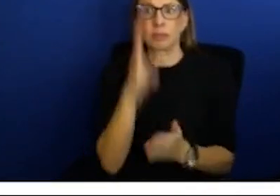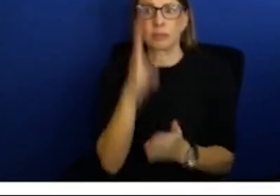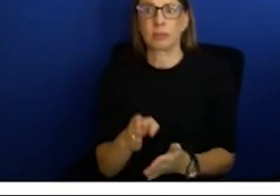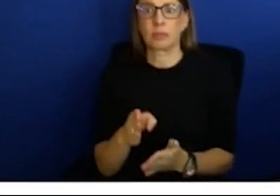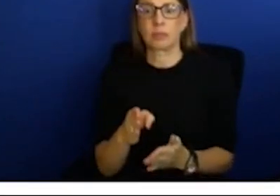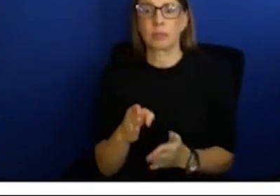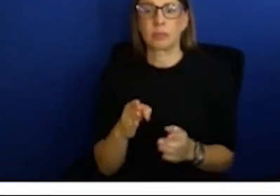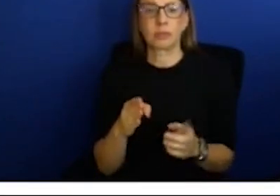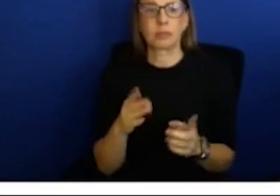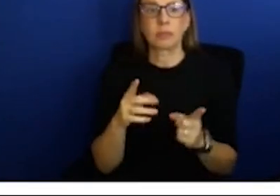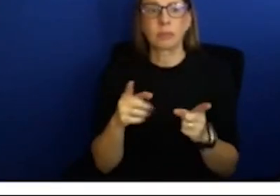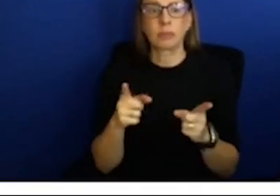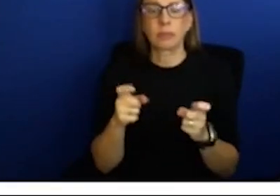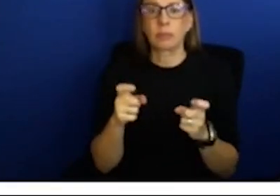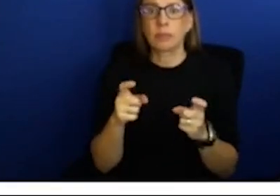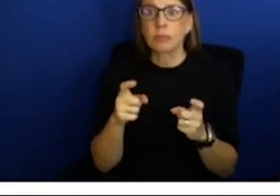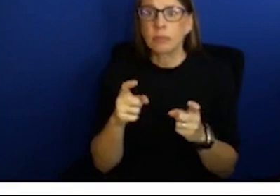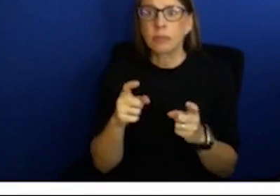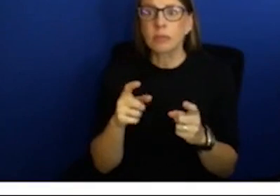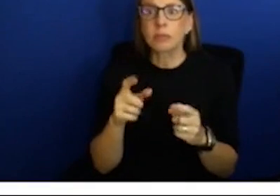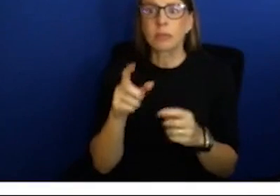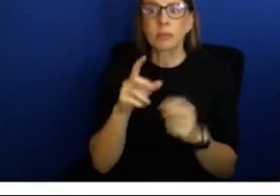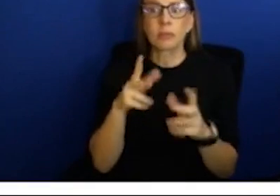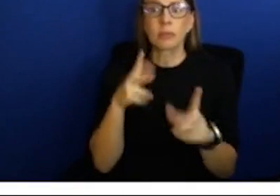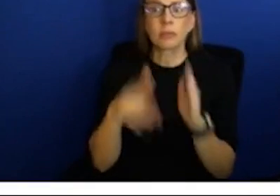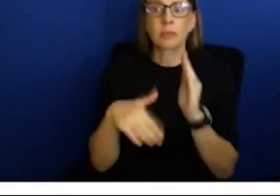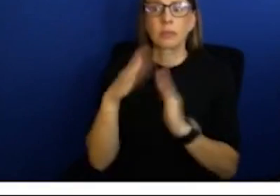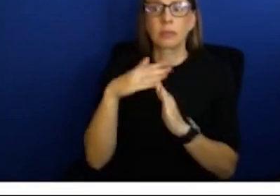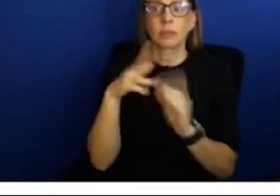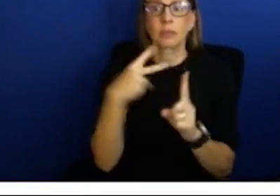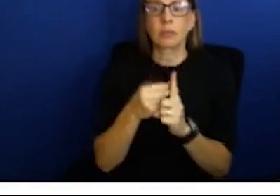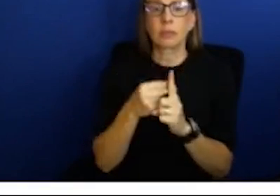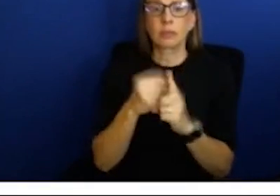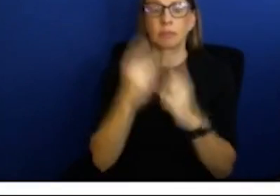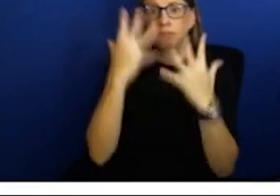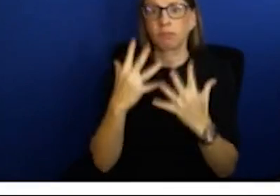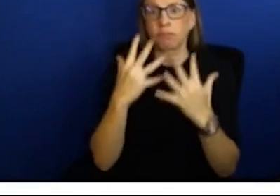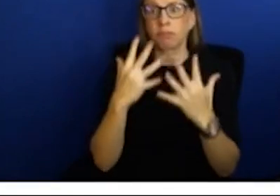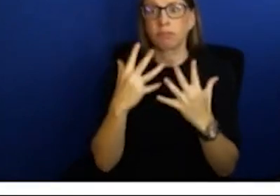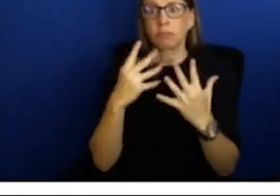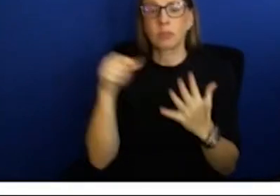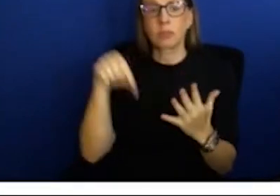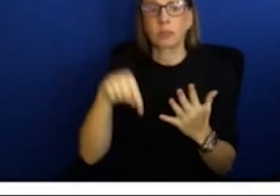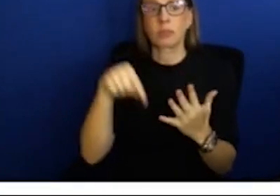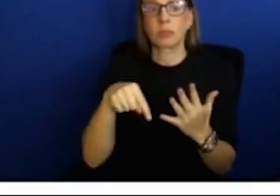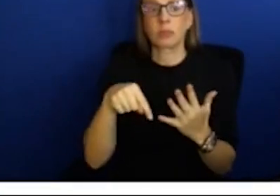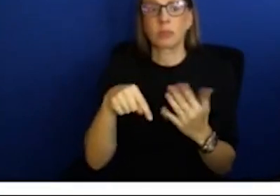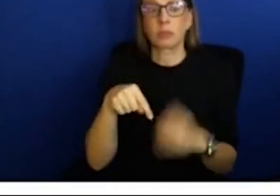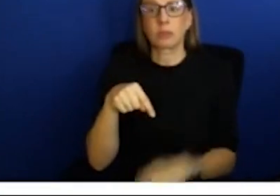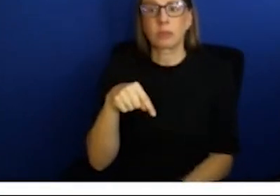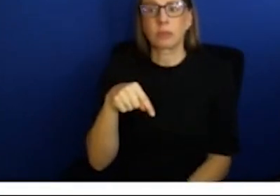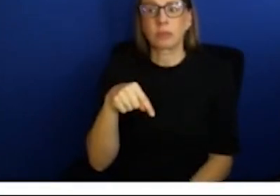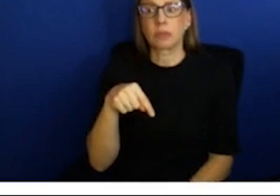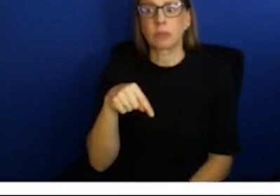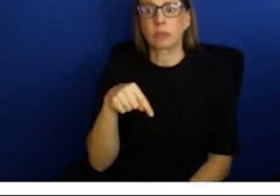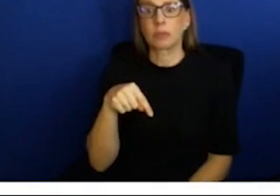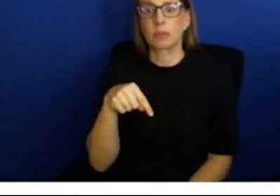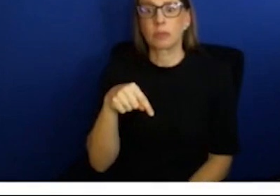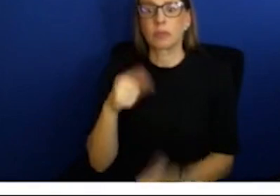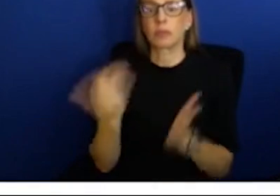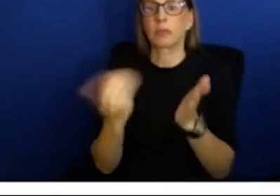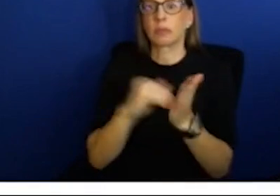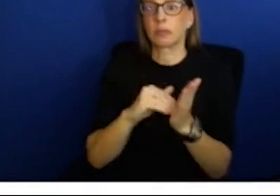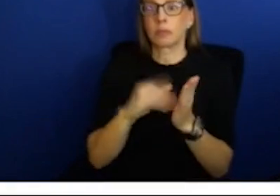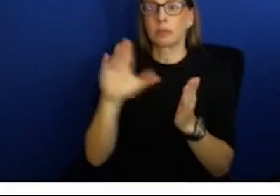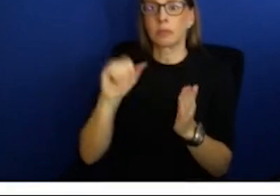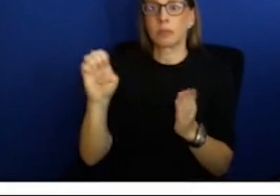And that is because they had the highest vaccination rates in the state. And unfortunately, so this graph, what we're looking at here, again, this is